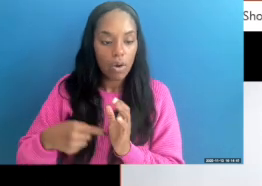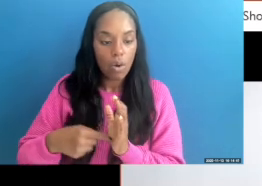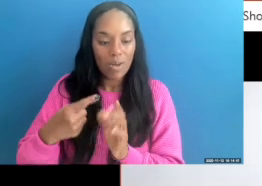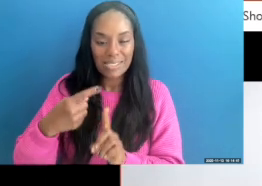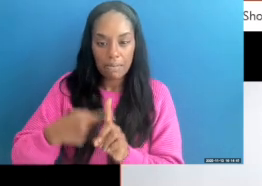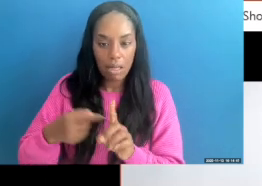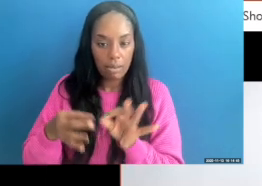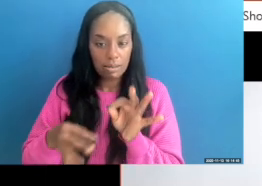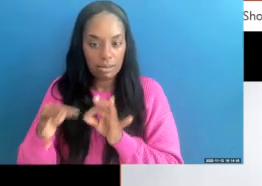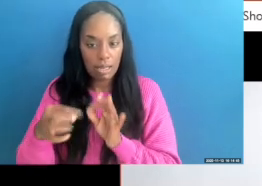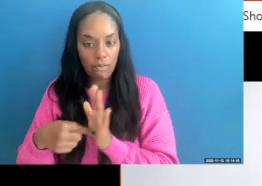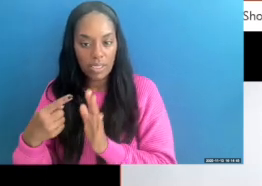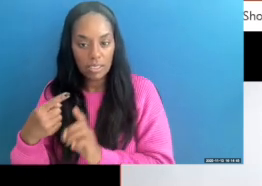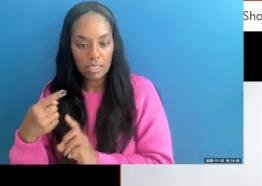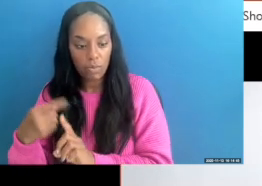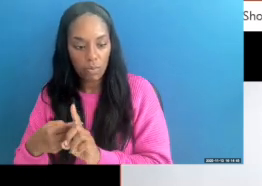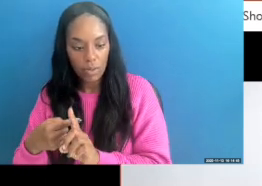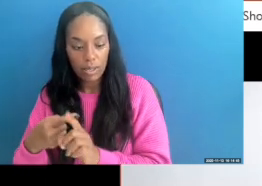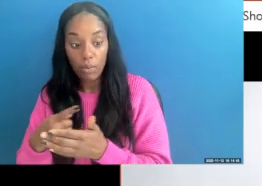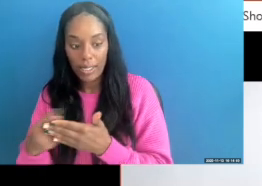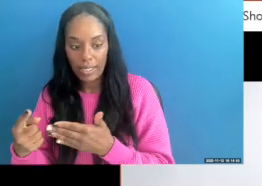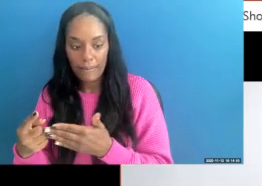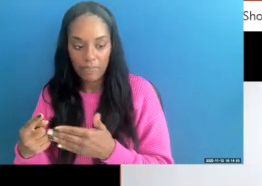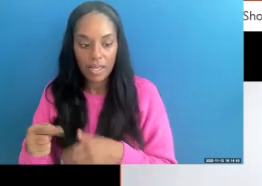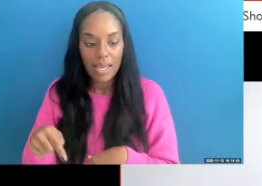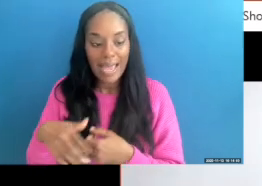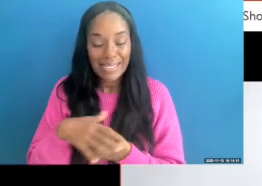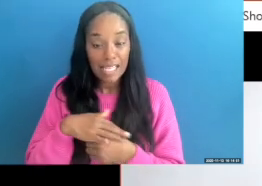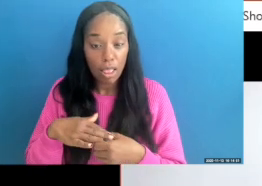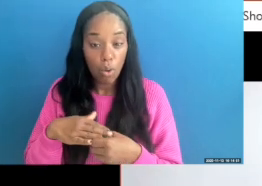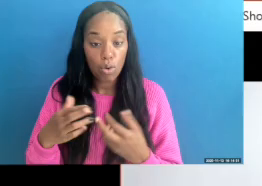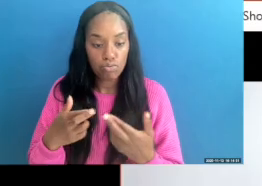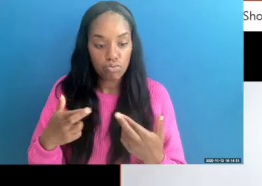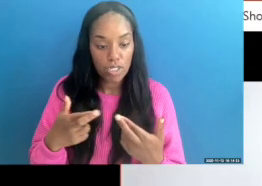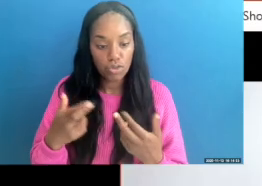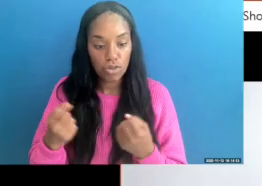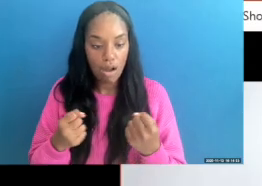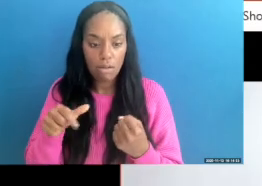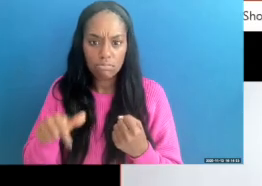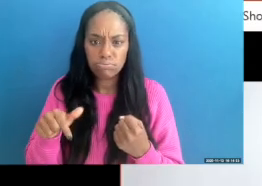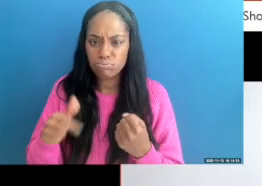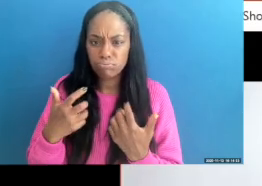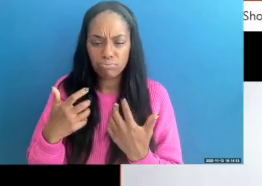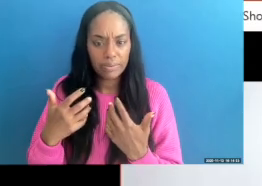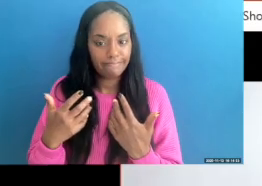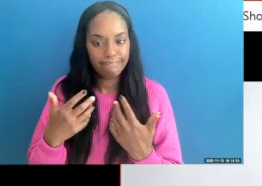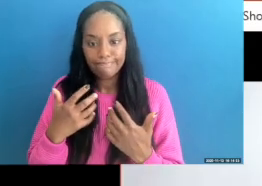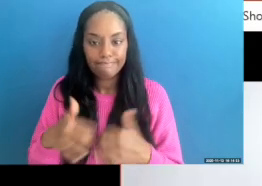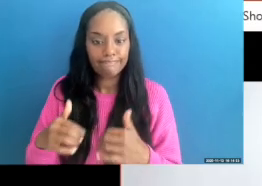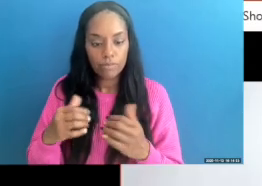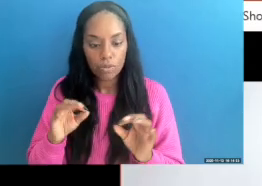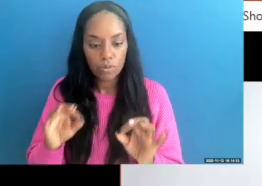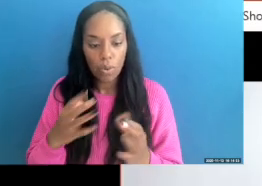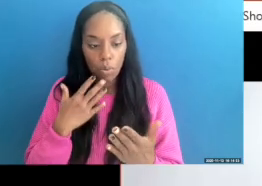week. And as a local/regional car, this one works very well, and it was affordable enough to allow us to buy a